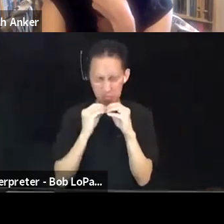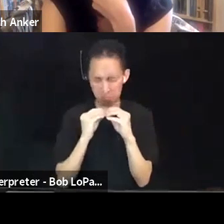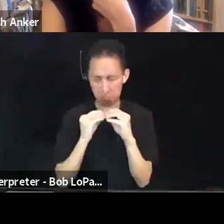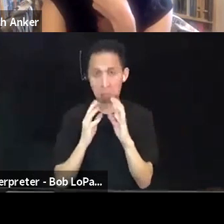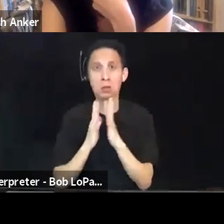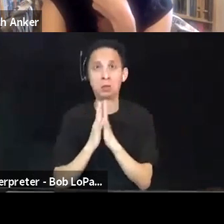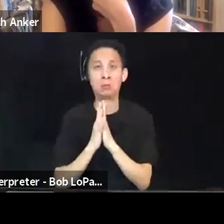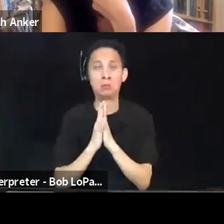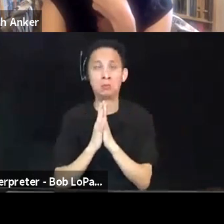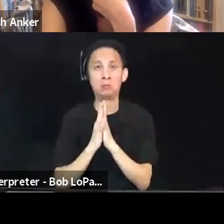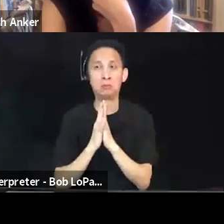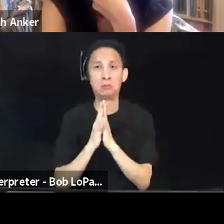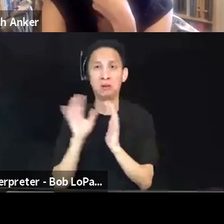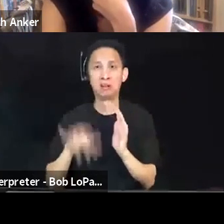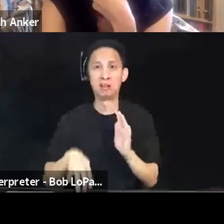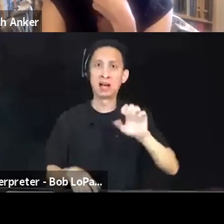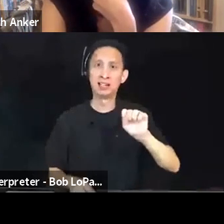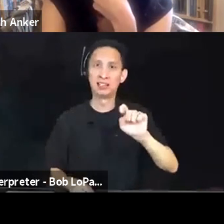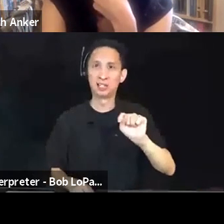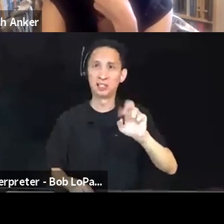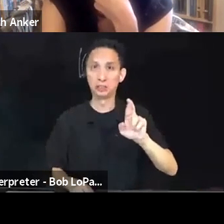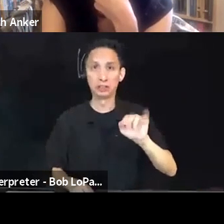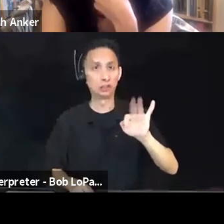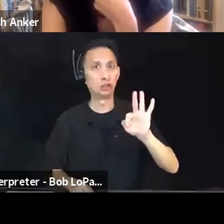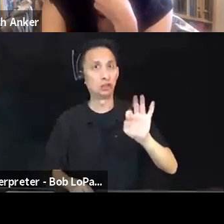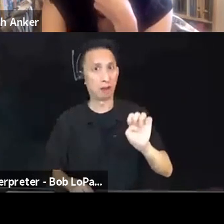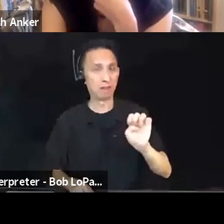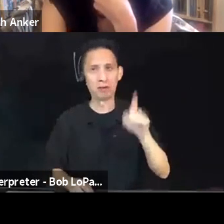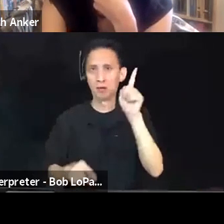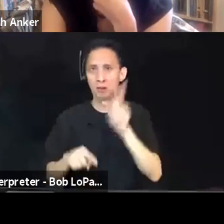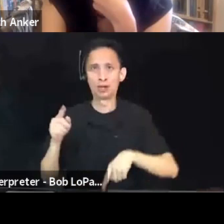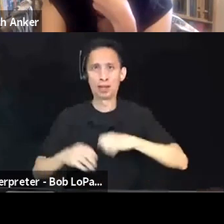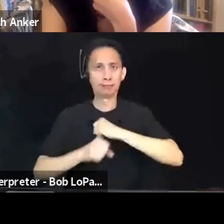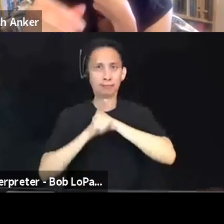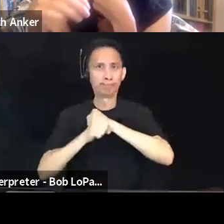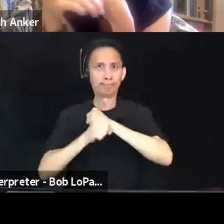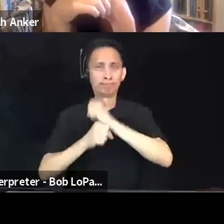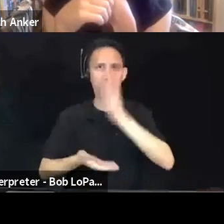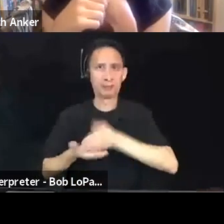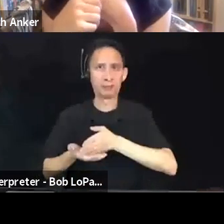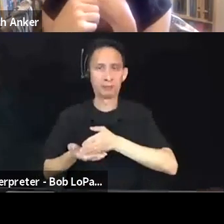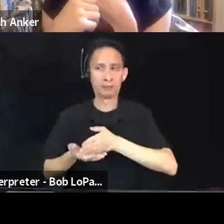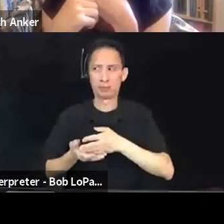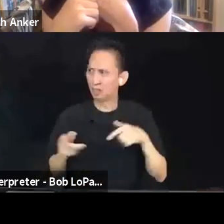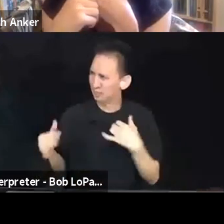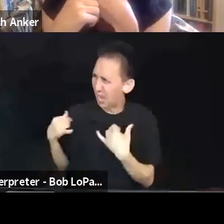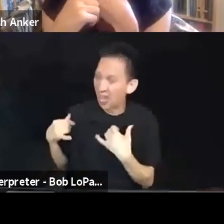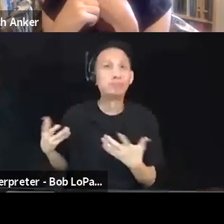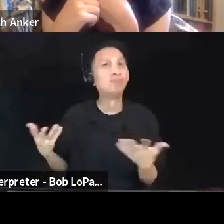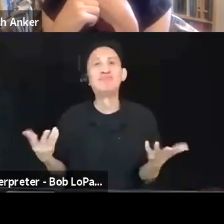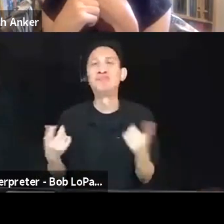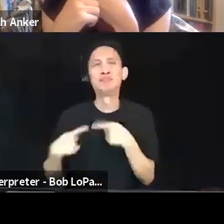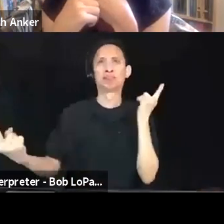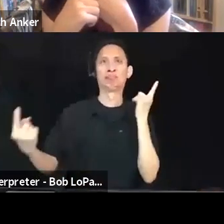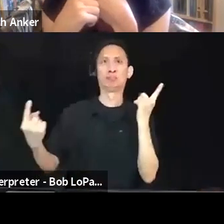that is no longer prevented from the fact of being from the same stock. This concept